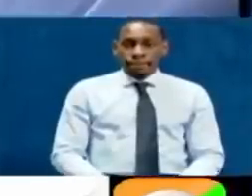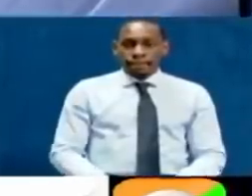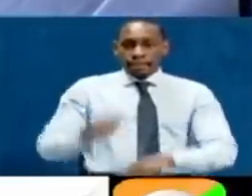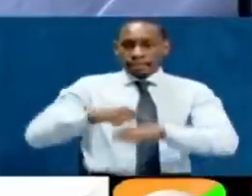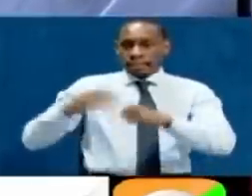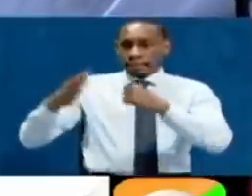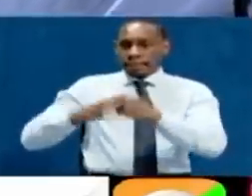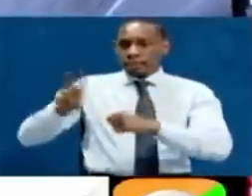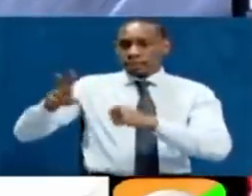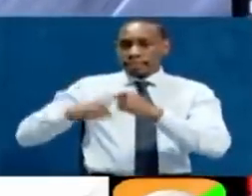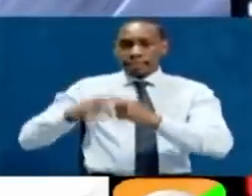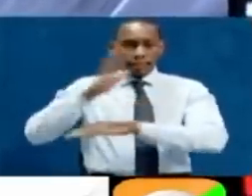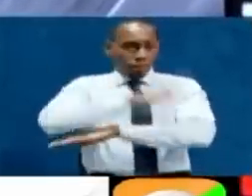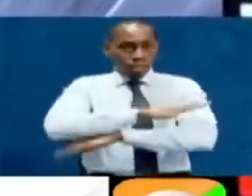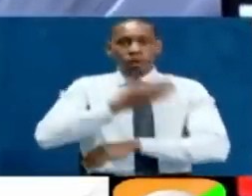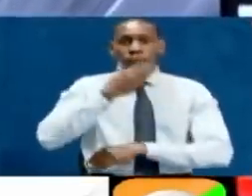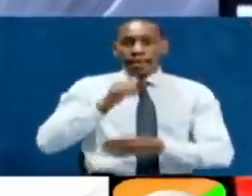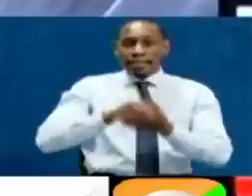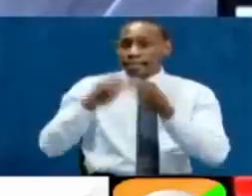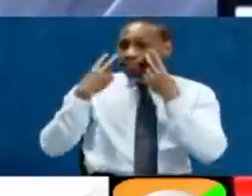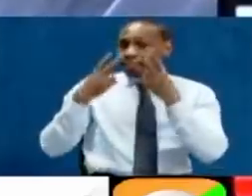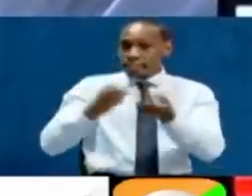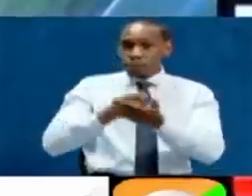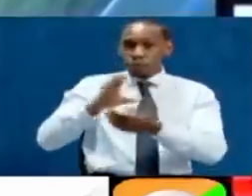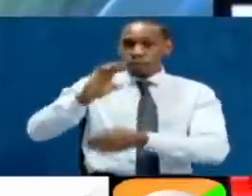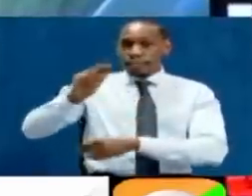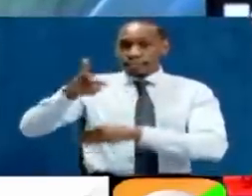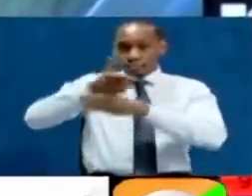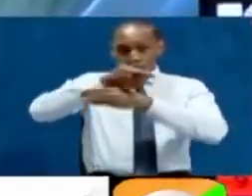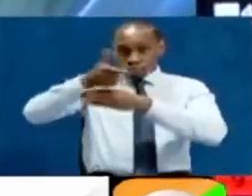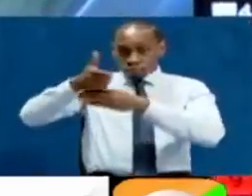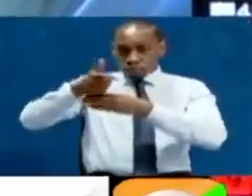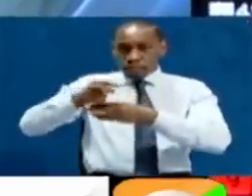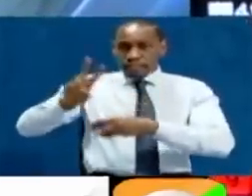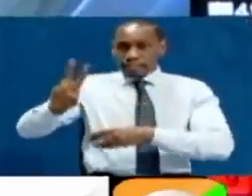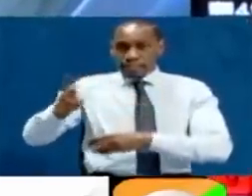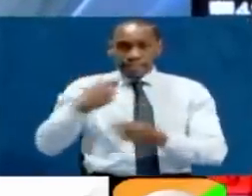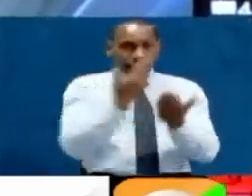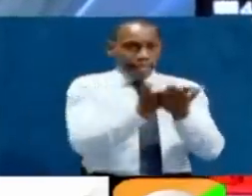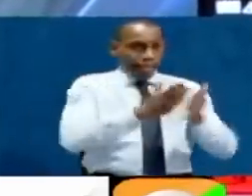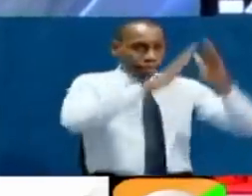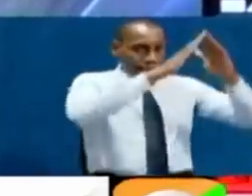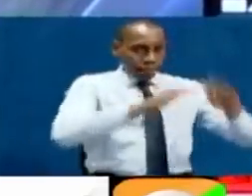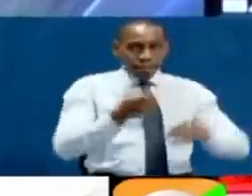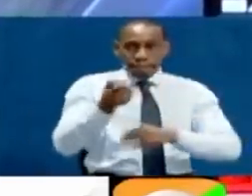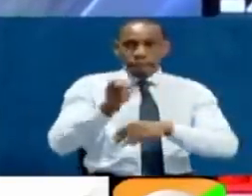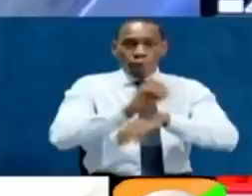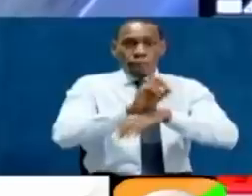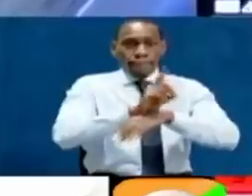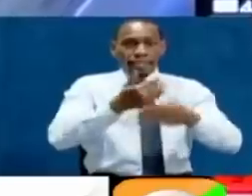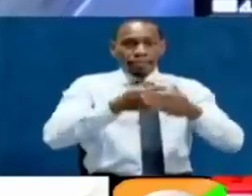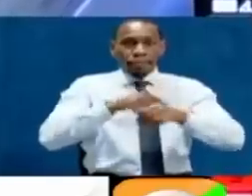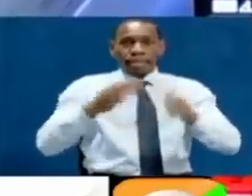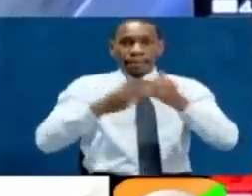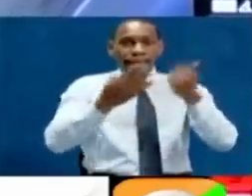At 9:27 p.m., a man who had been spotted by the CCTV camera as a second one to arrive at the apartment a few minutes before